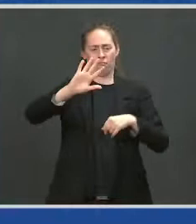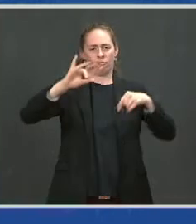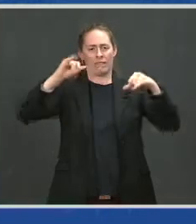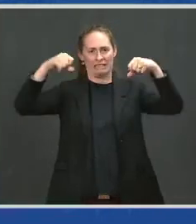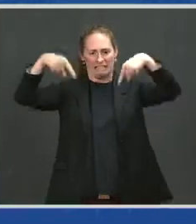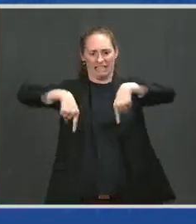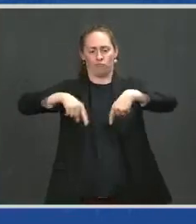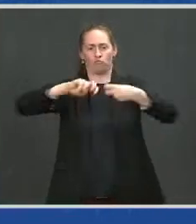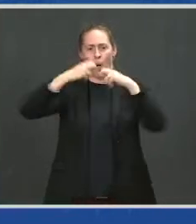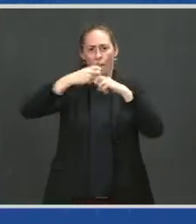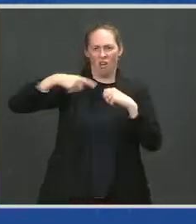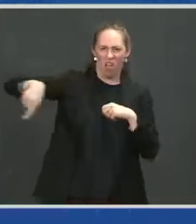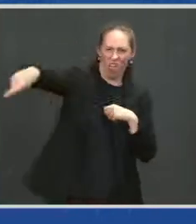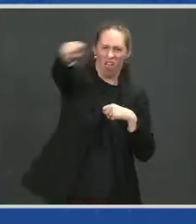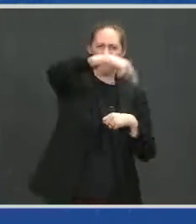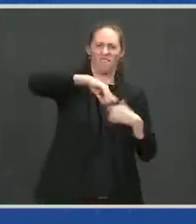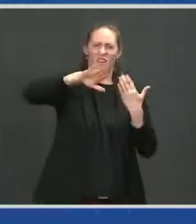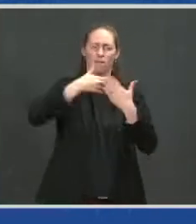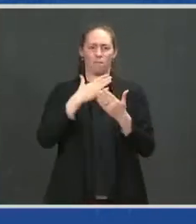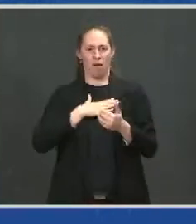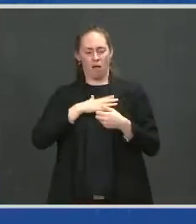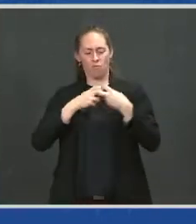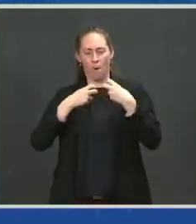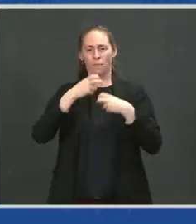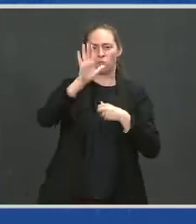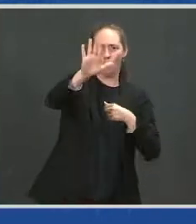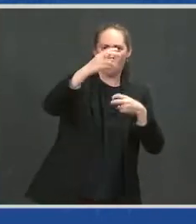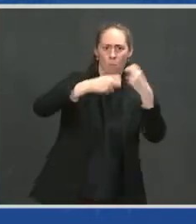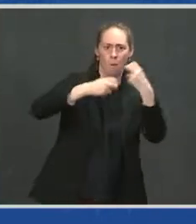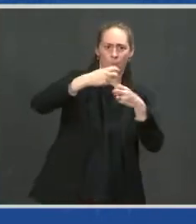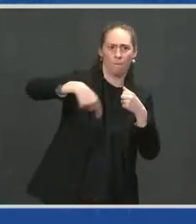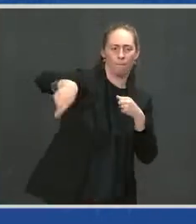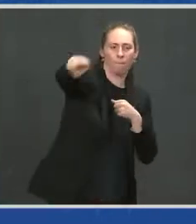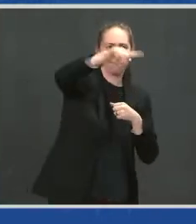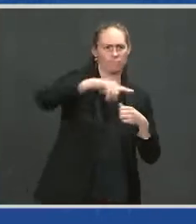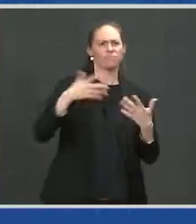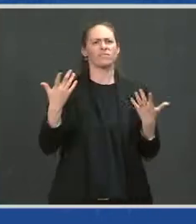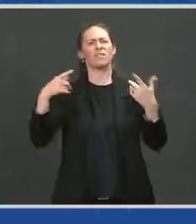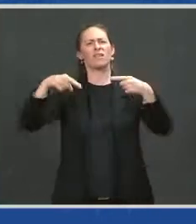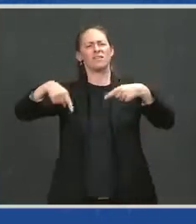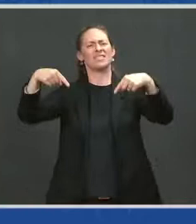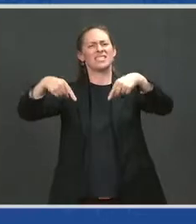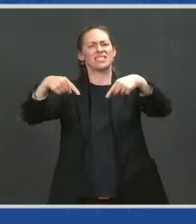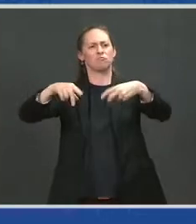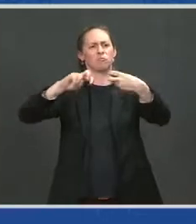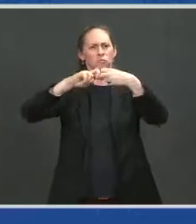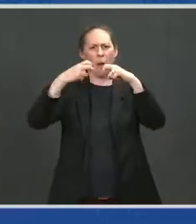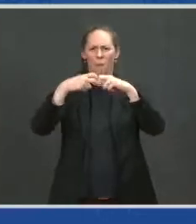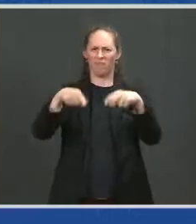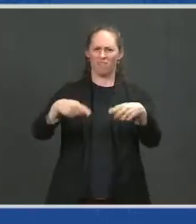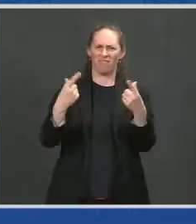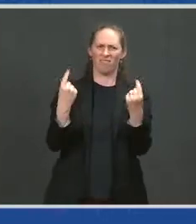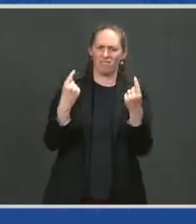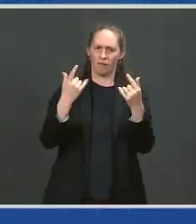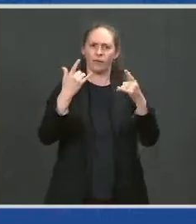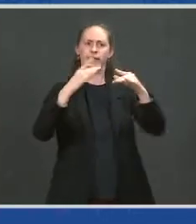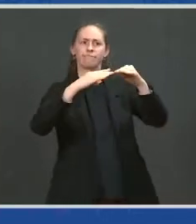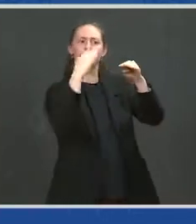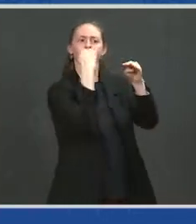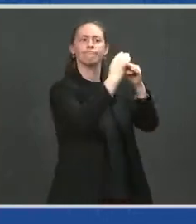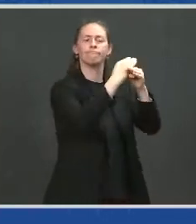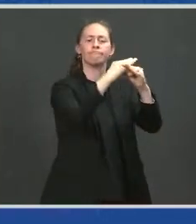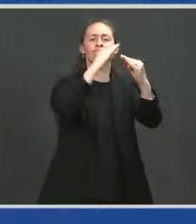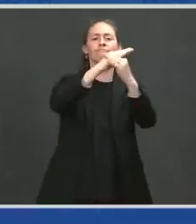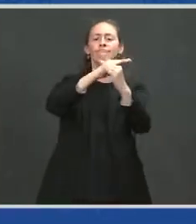every American. It is keeping us from fulfilling the promise of liberty and justice for